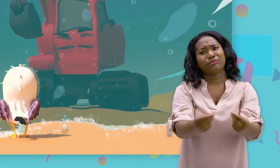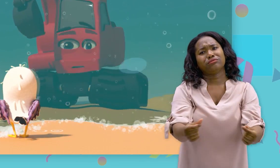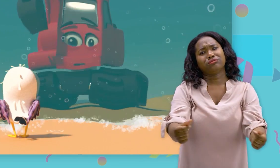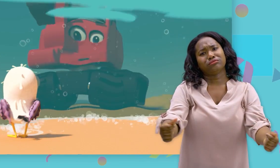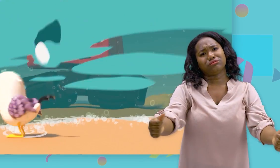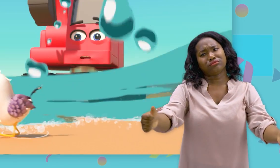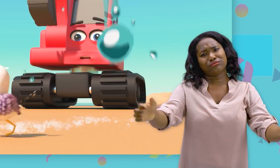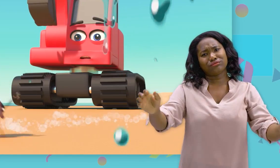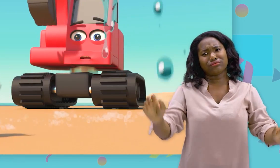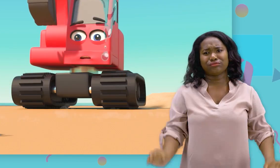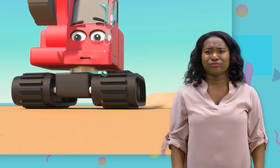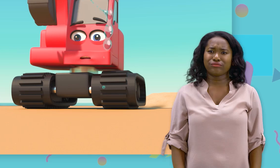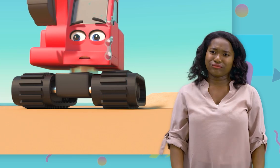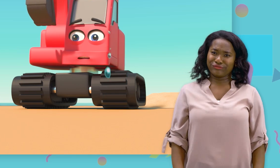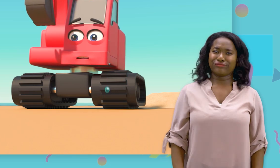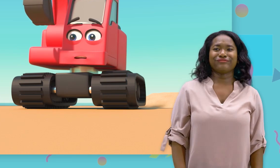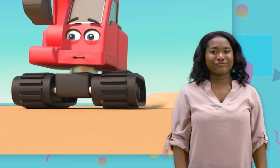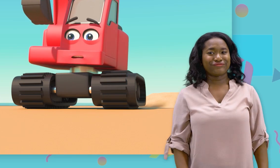The It's washed away.